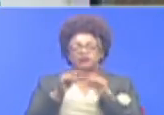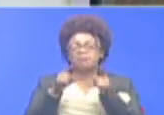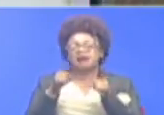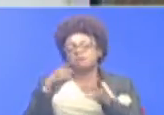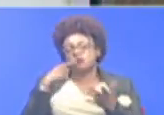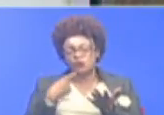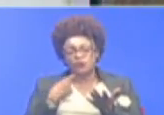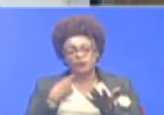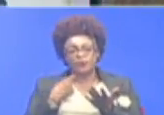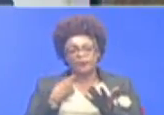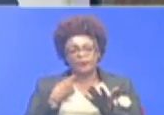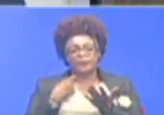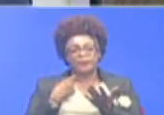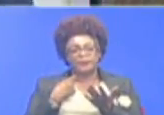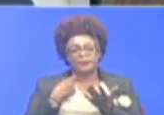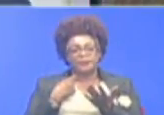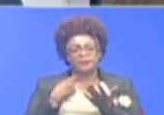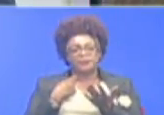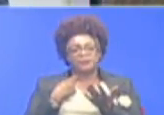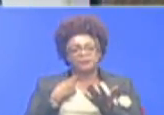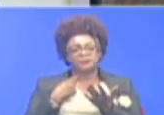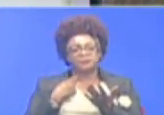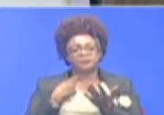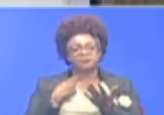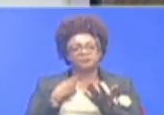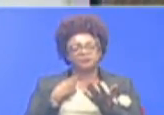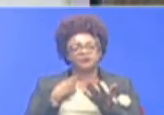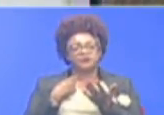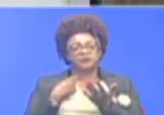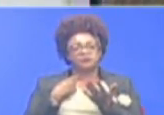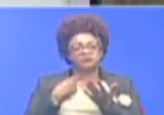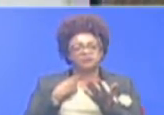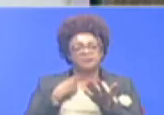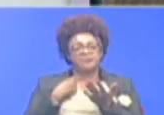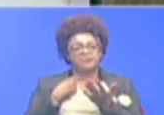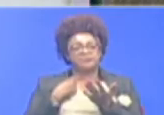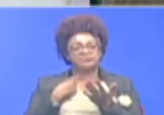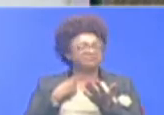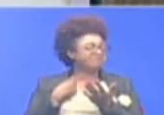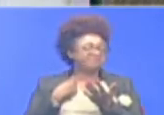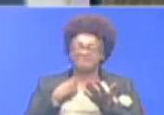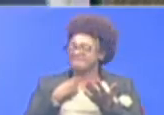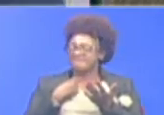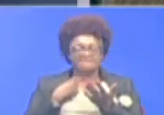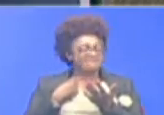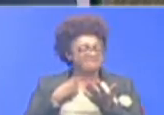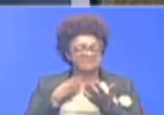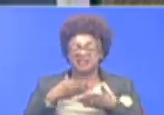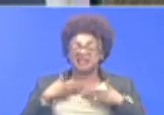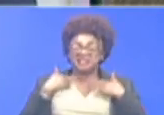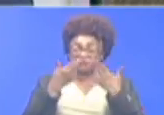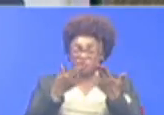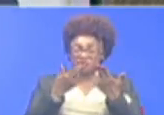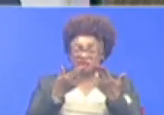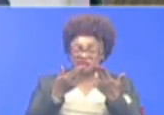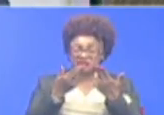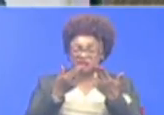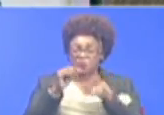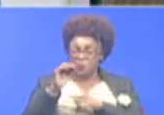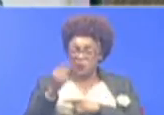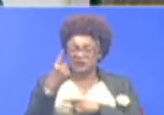This is... It's not a one answer that I can give, because when I was speaking